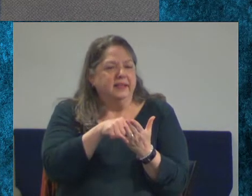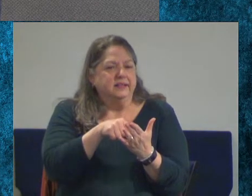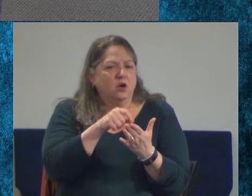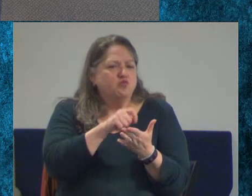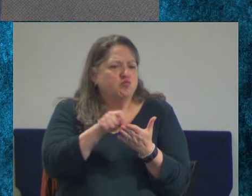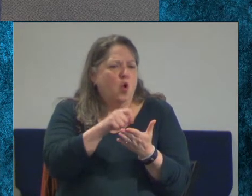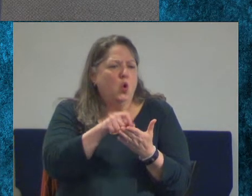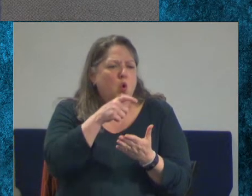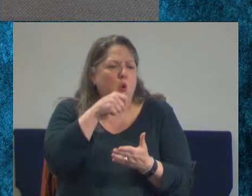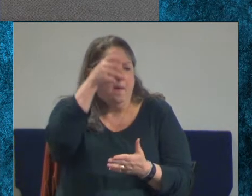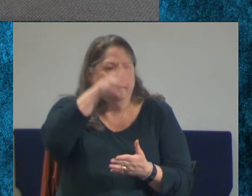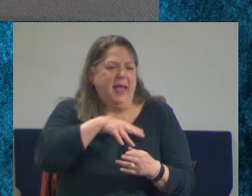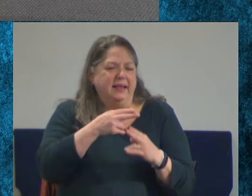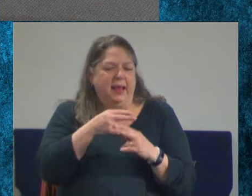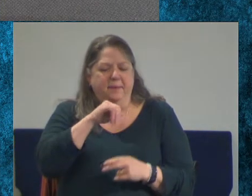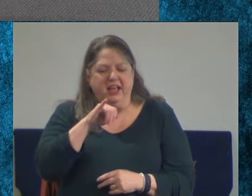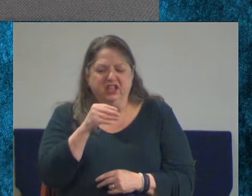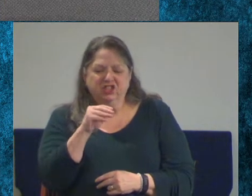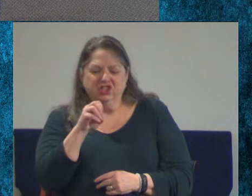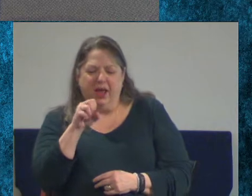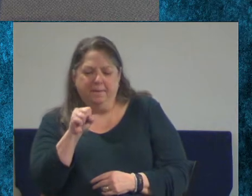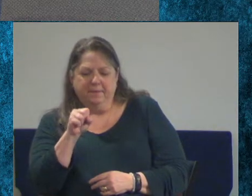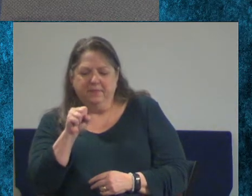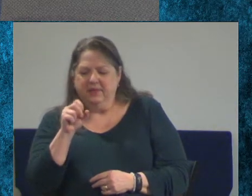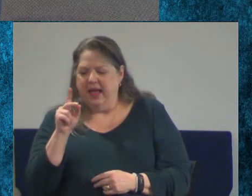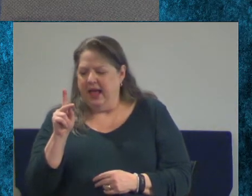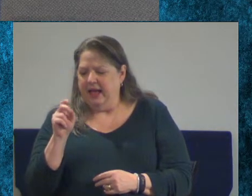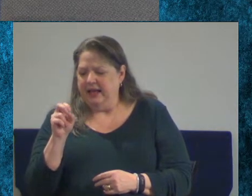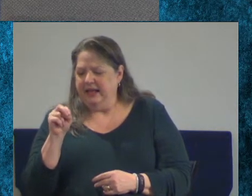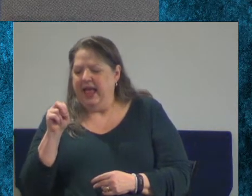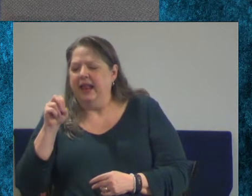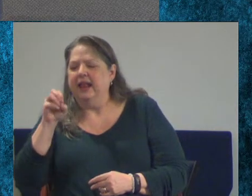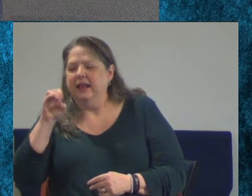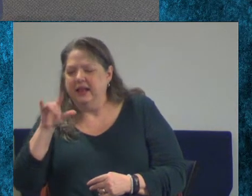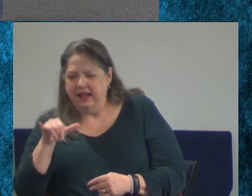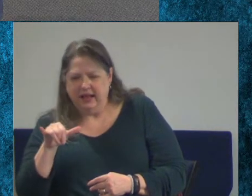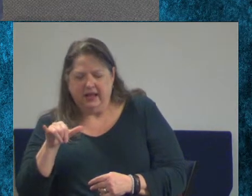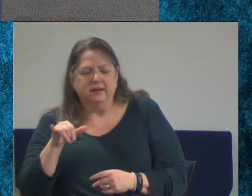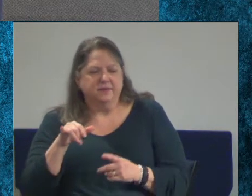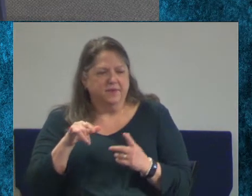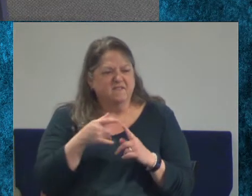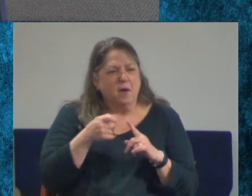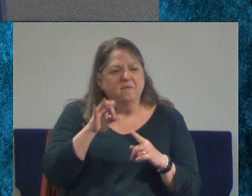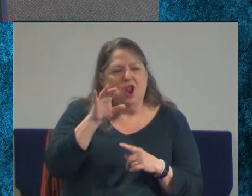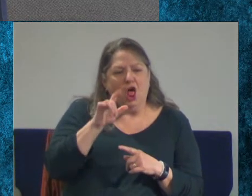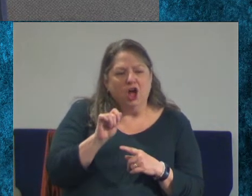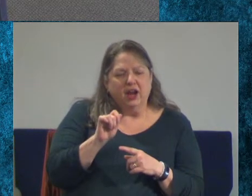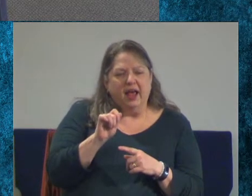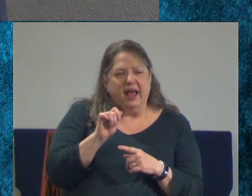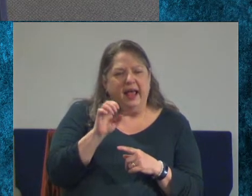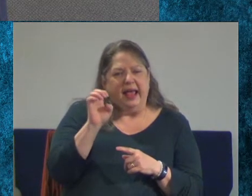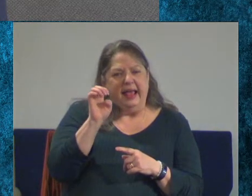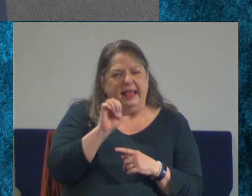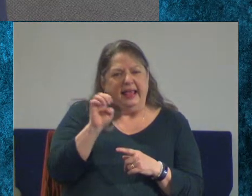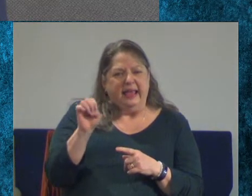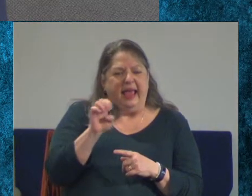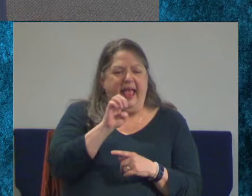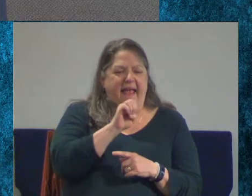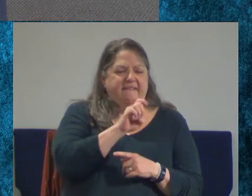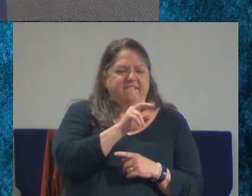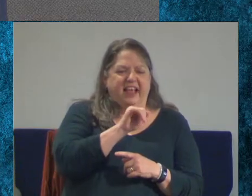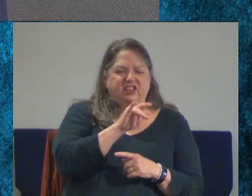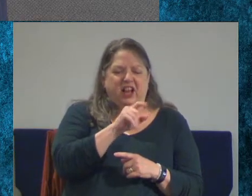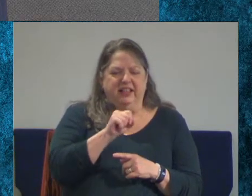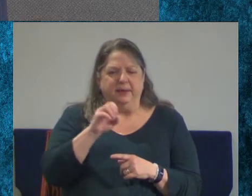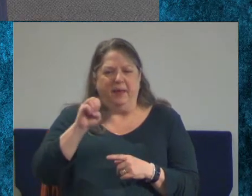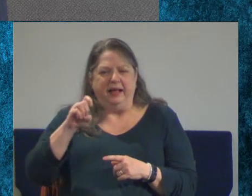I wanted to read to you these thoughts. It's called Faith, the Object that Determines the Value. So think about this as we think about what our faith is